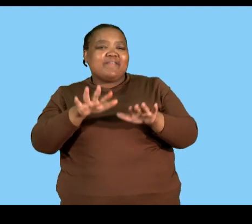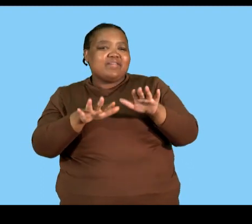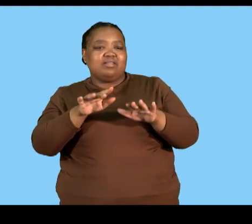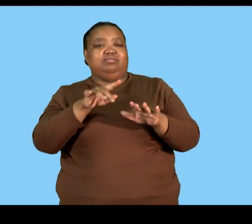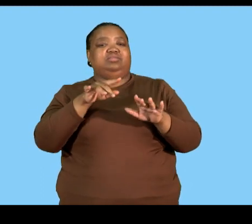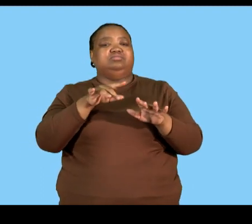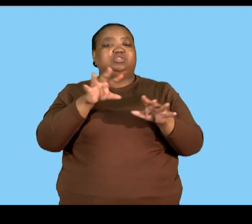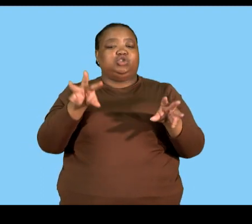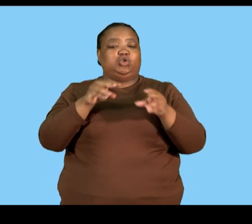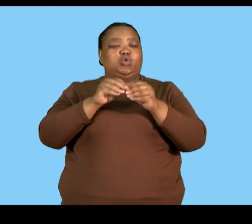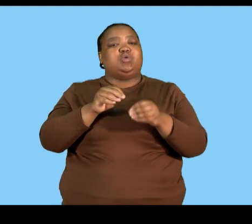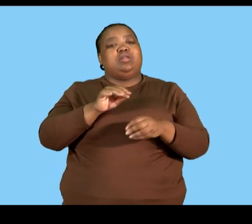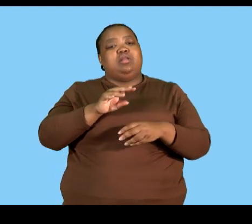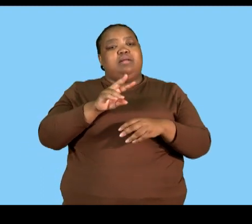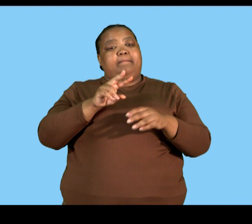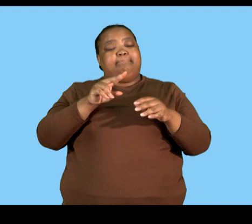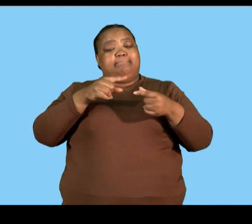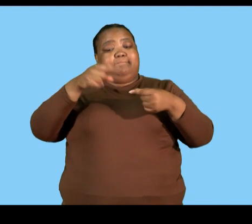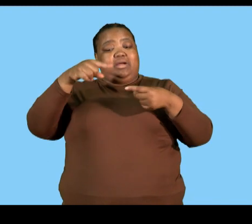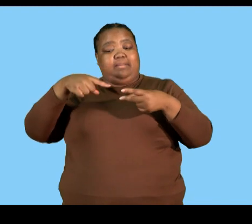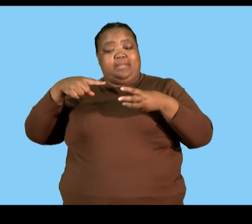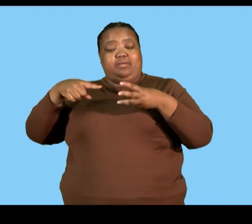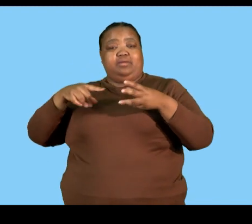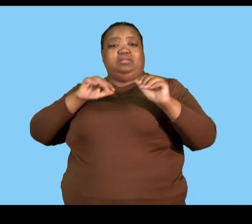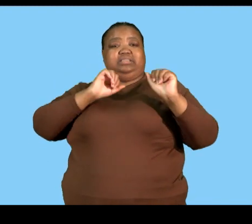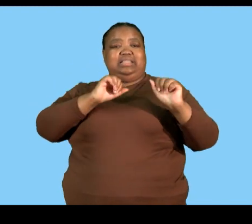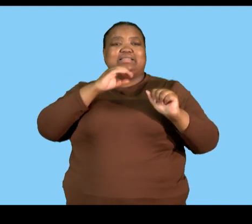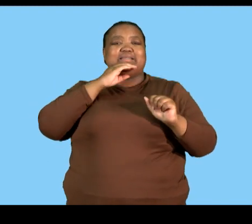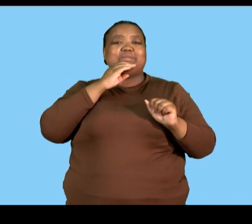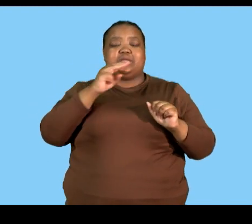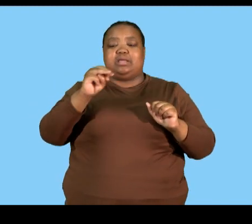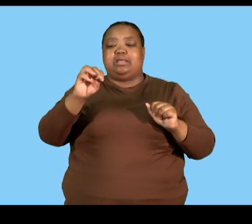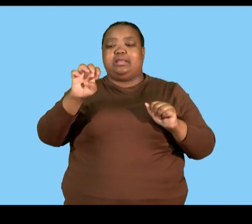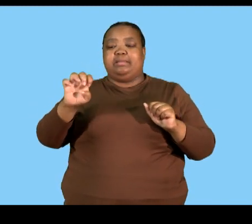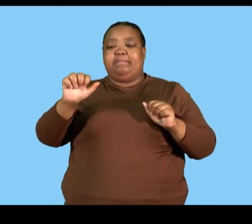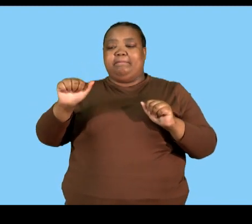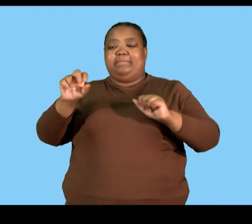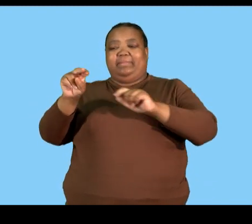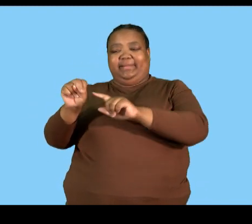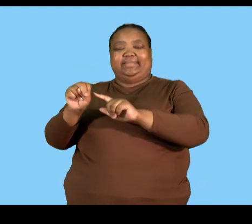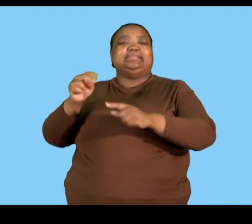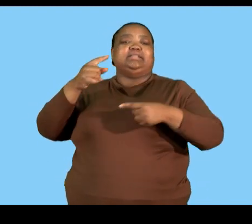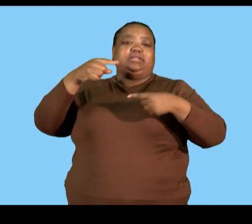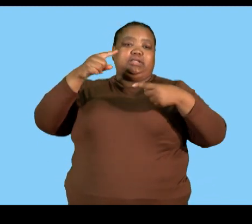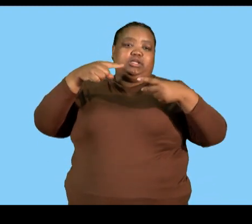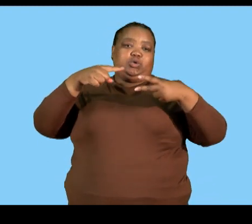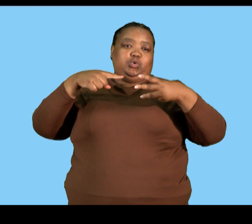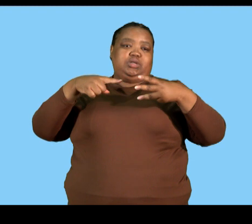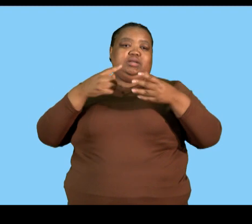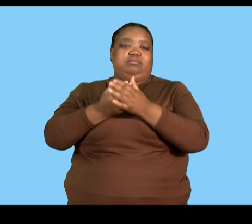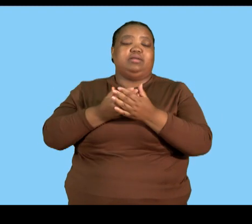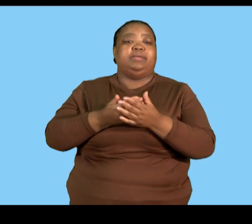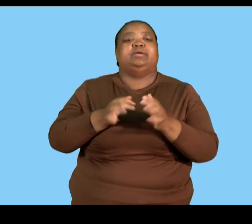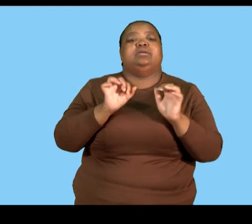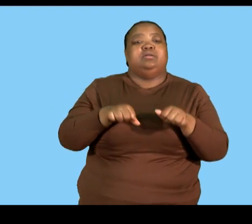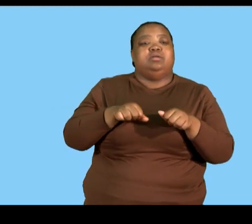you calculate the average, it's also another way of calculating the mean of your data given. So now in this